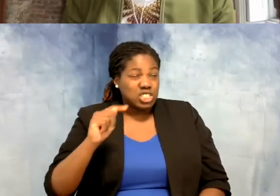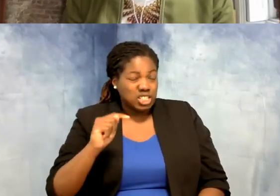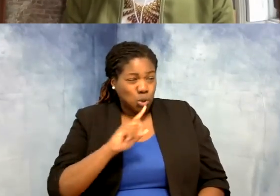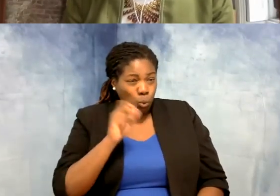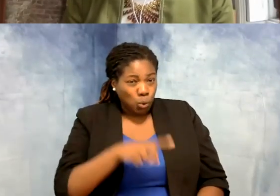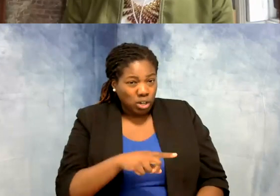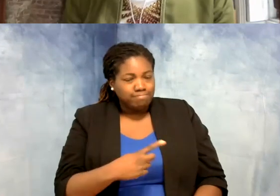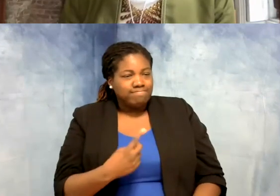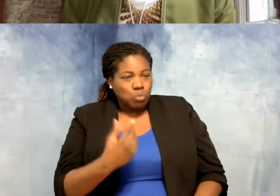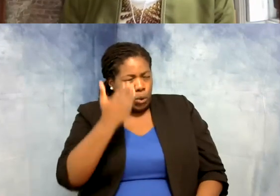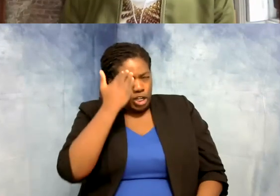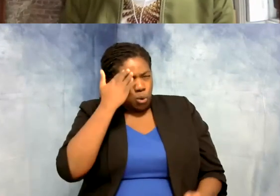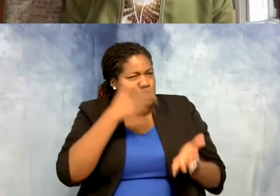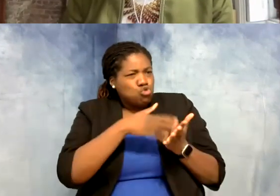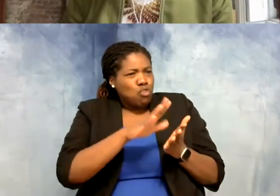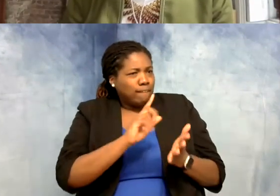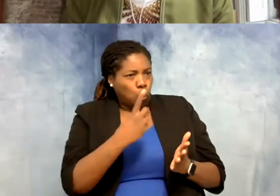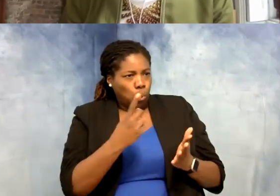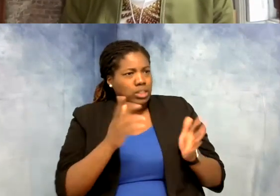that this is just a draft opinion, right?